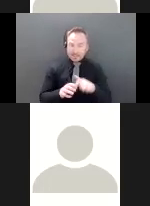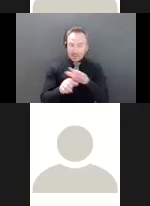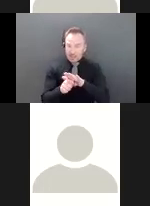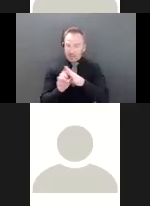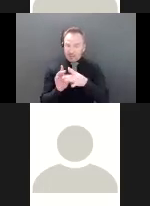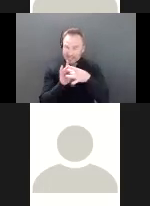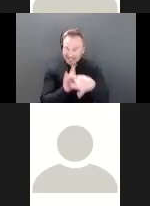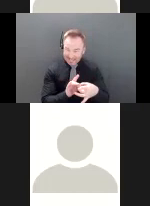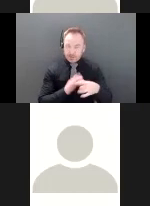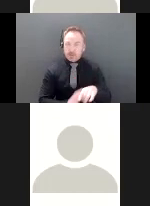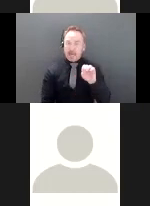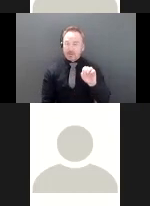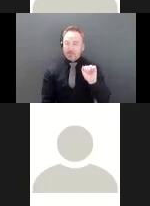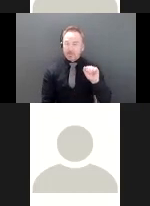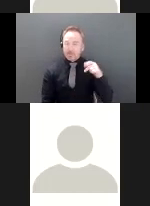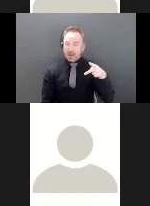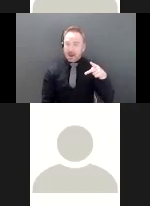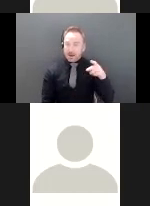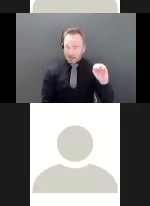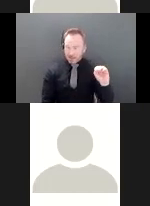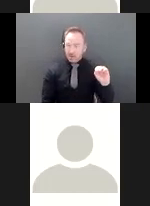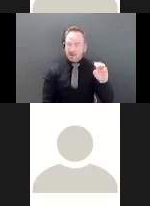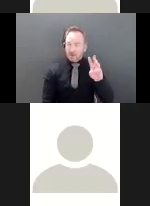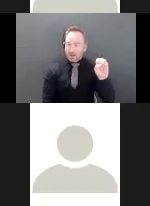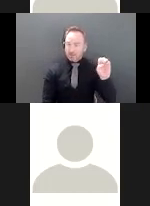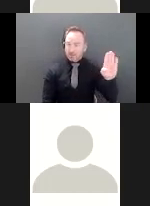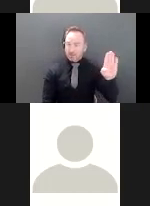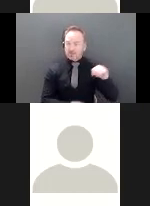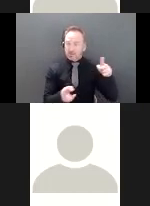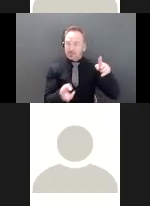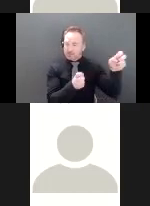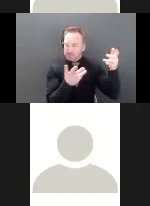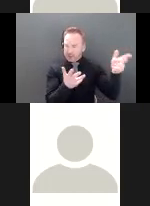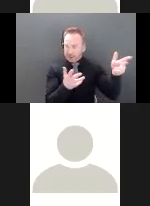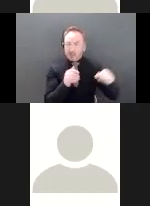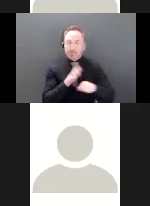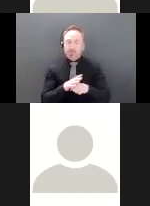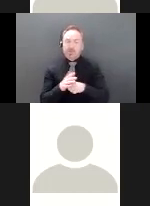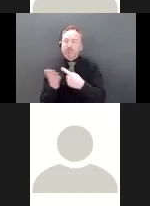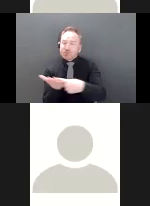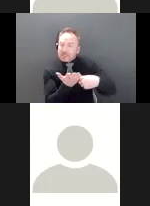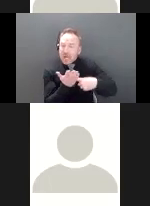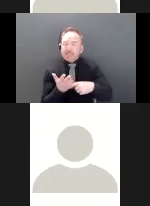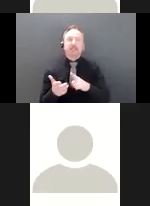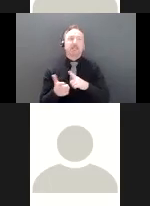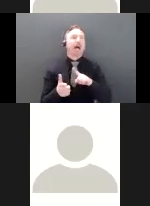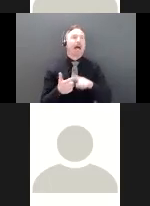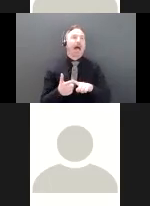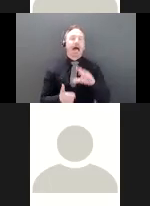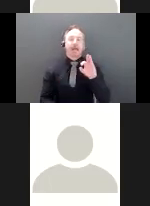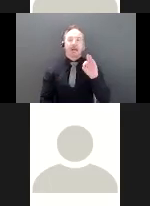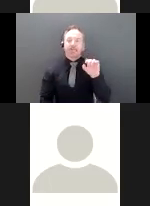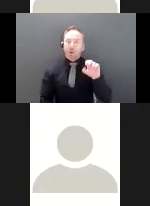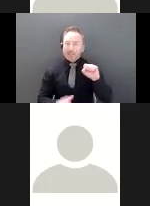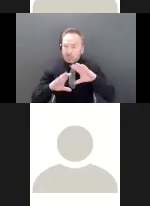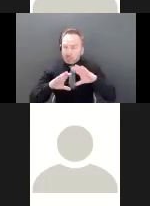Ontario website. And we talked with them. We did some focus groups, but we also did these surveys and really wanted to